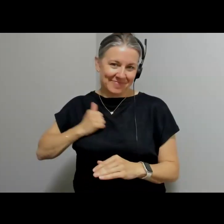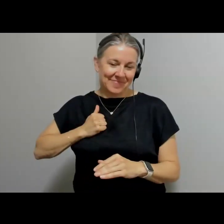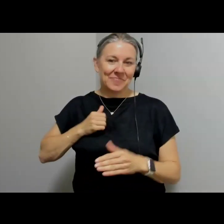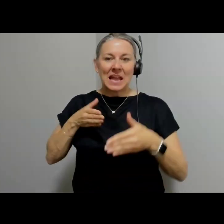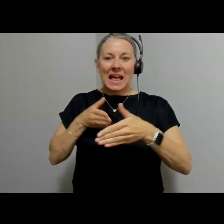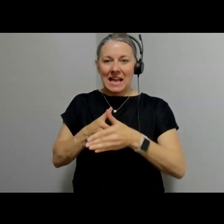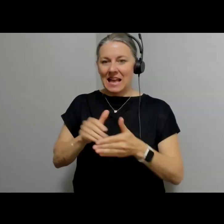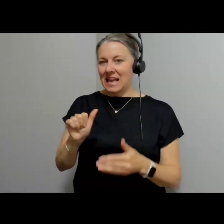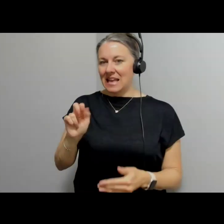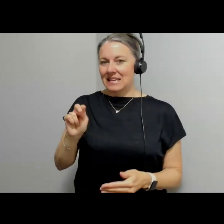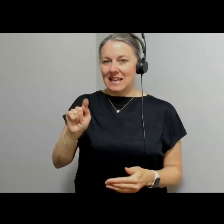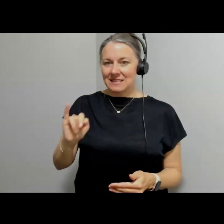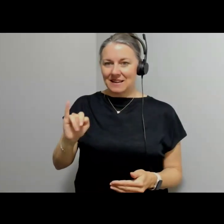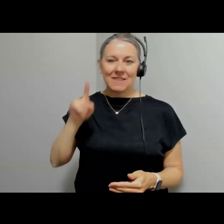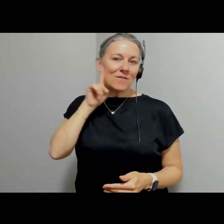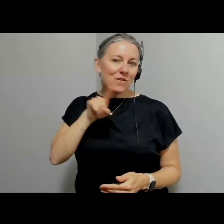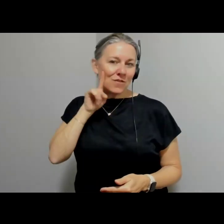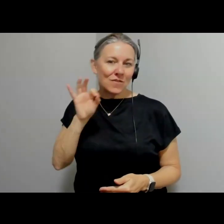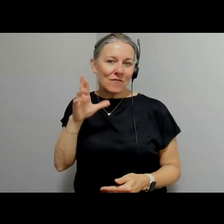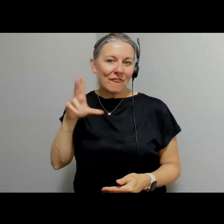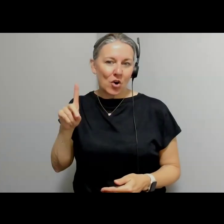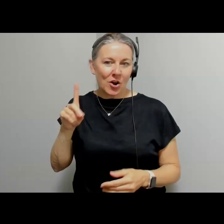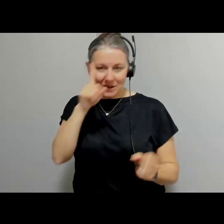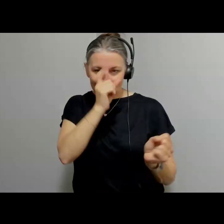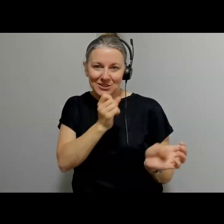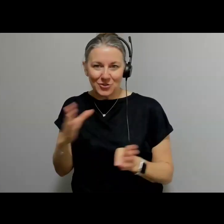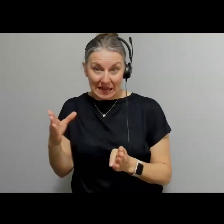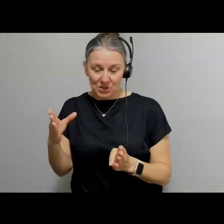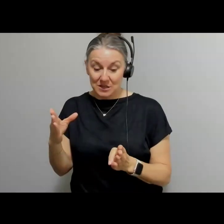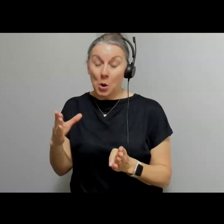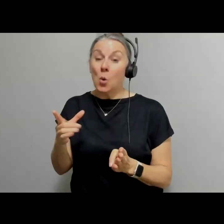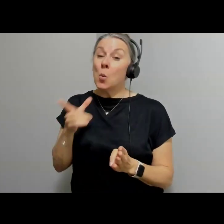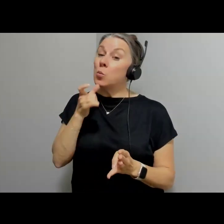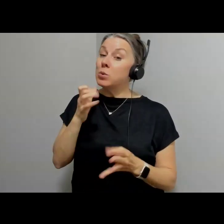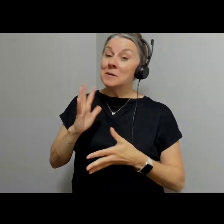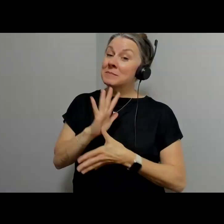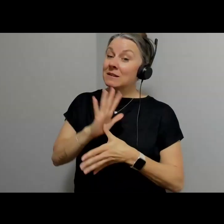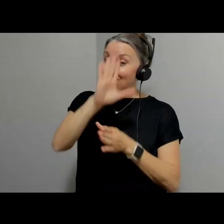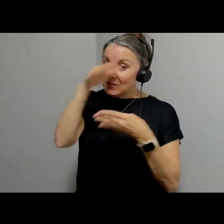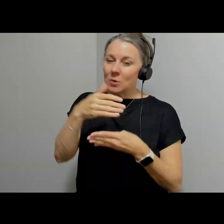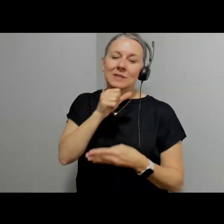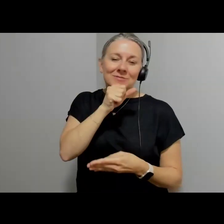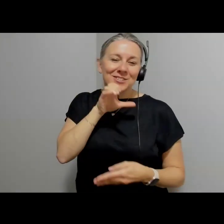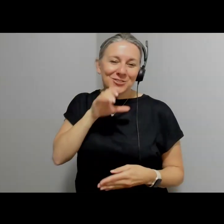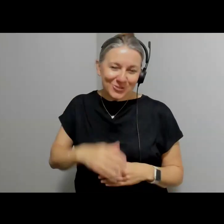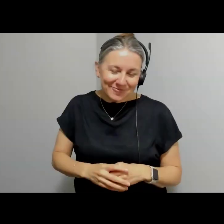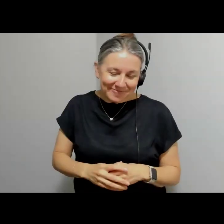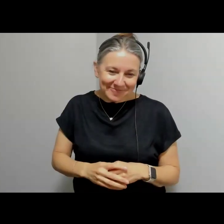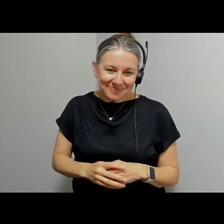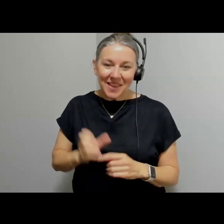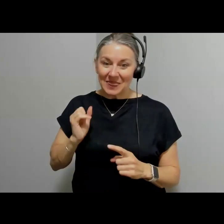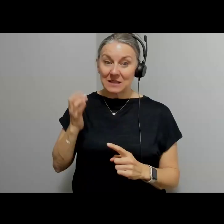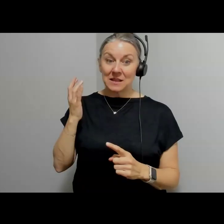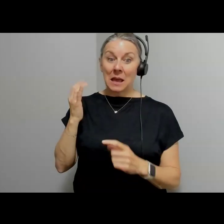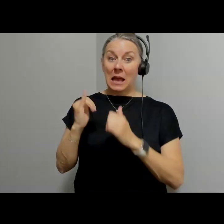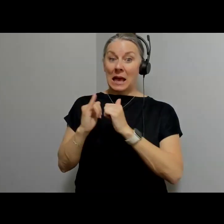about, I can tell you seniors are at the center of that strategy. They are what catalyzed the interest